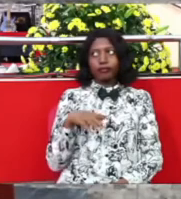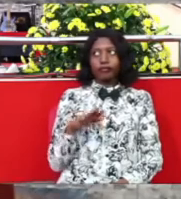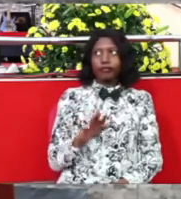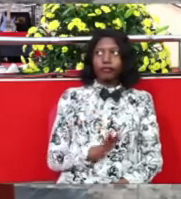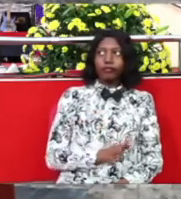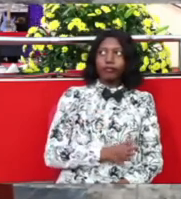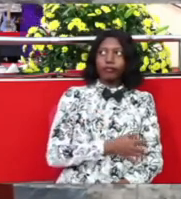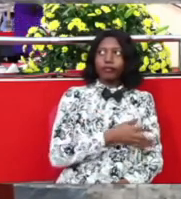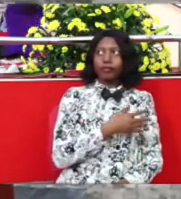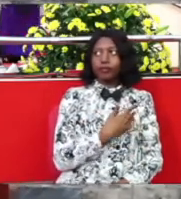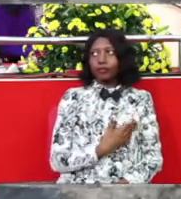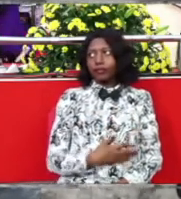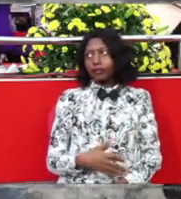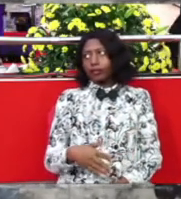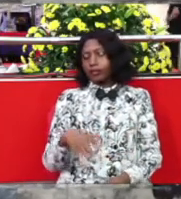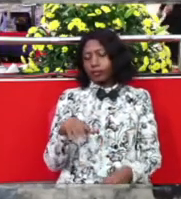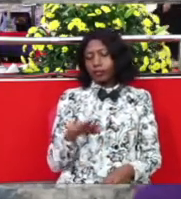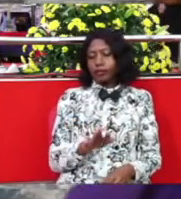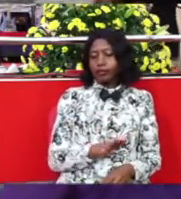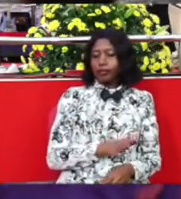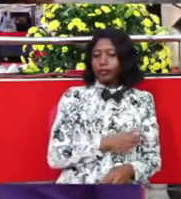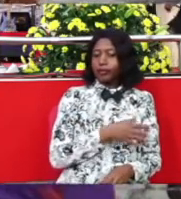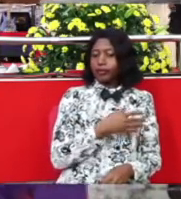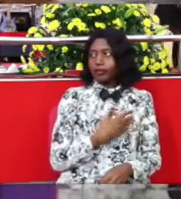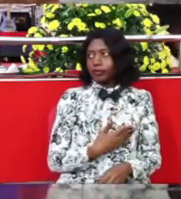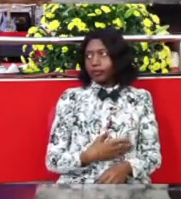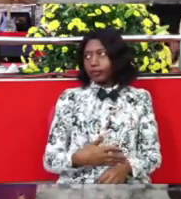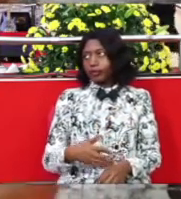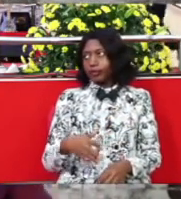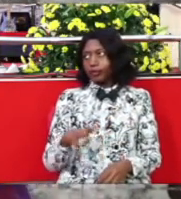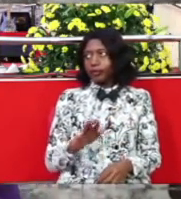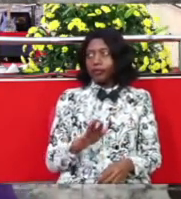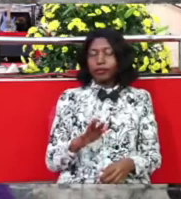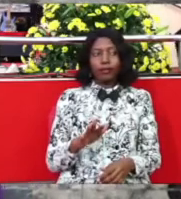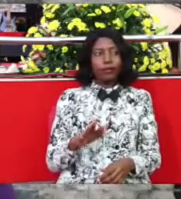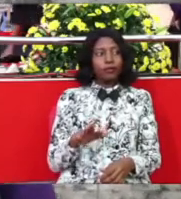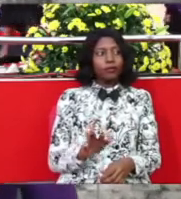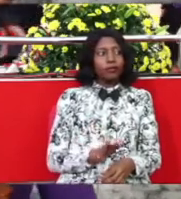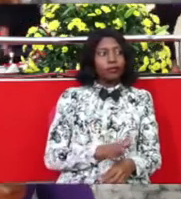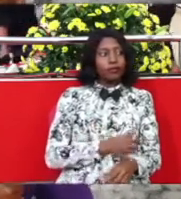Purify my heart. Give me that song.